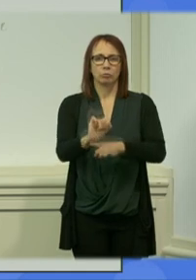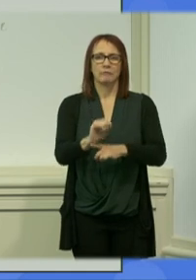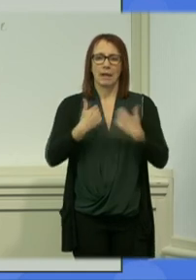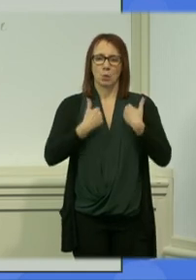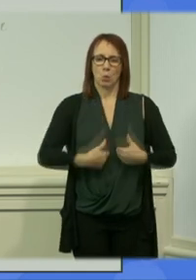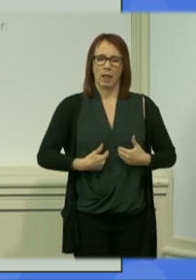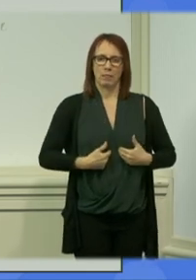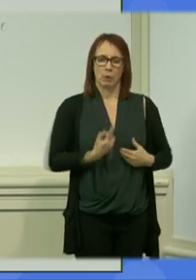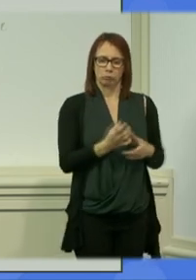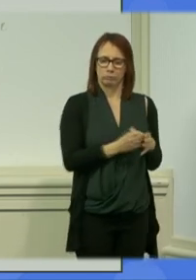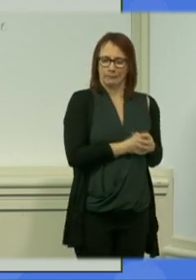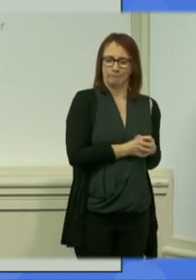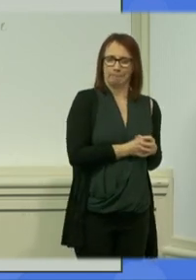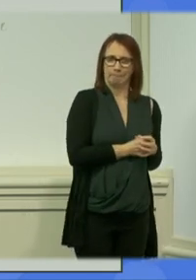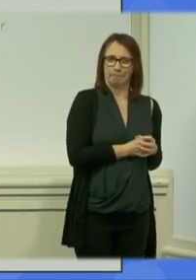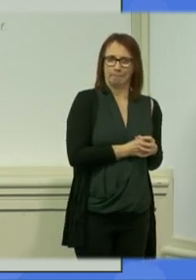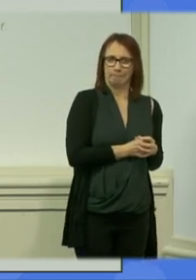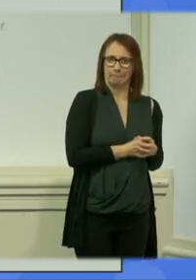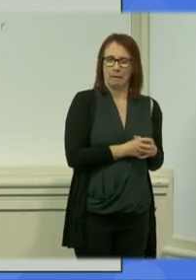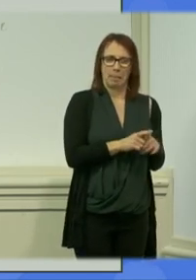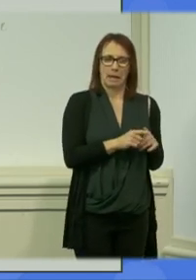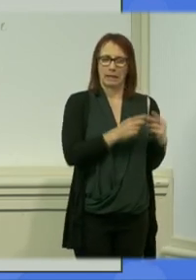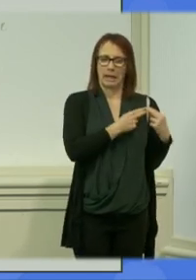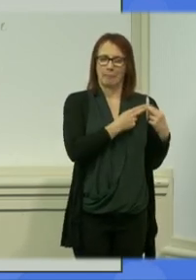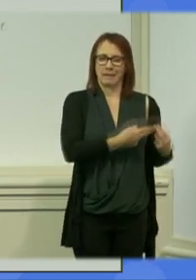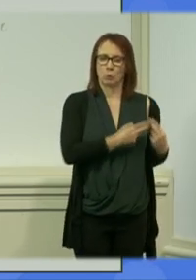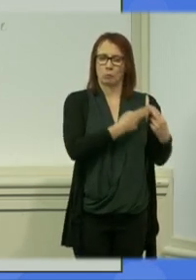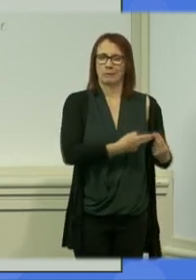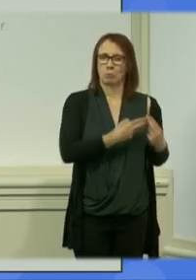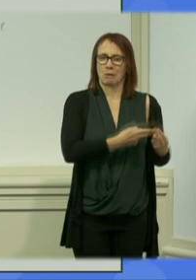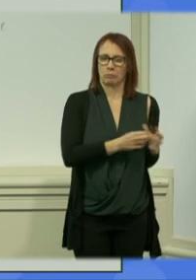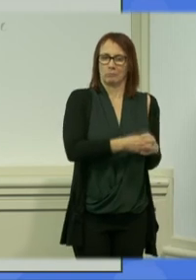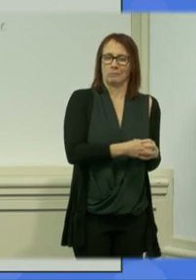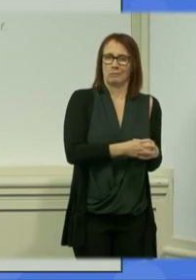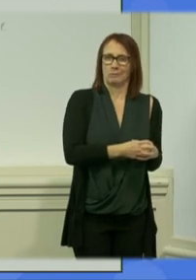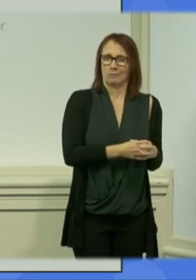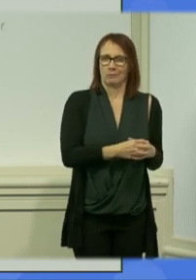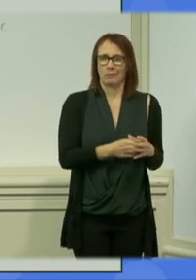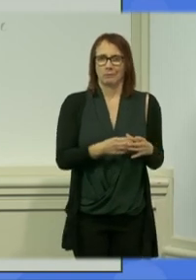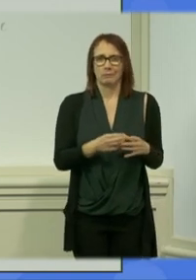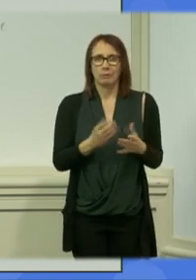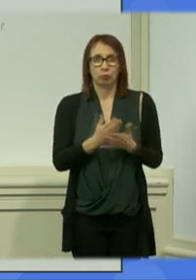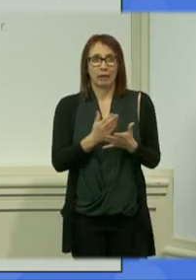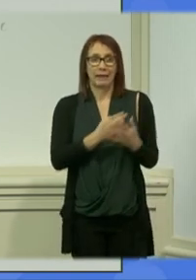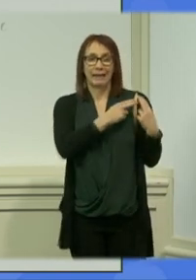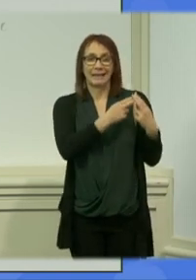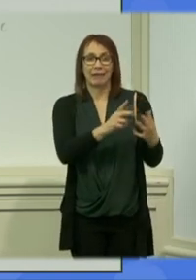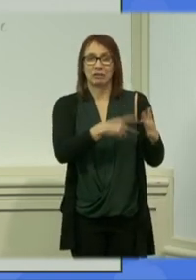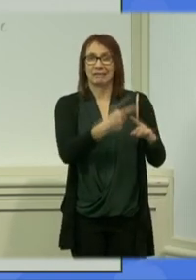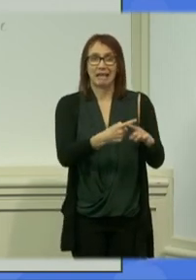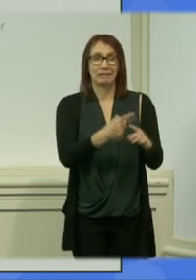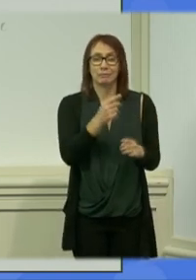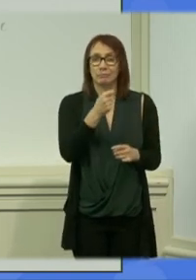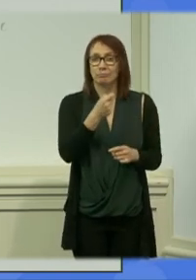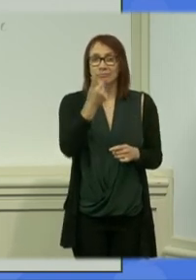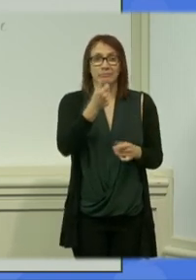wealth by looking at inheritance and other passive unearned forms of income. We've already heard today inheritance that actually hardly anyone pays it. It's not something that most people